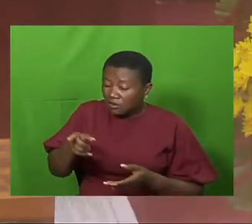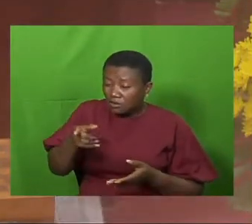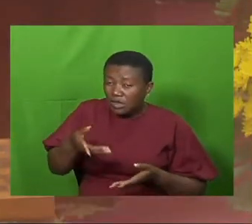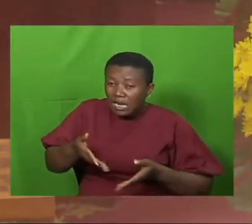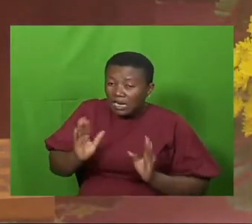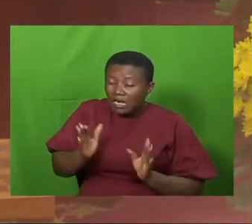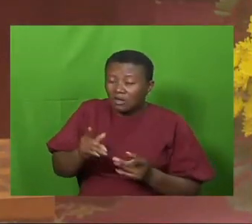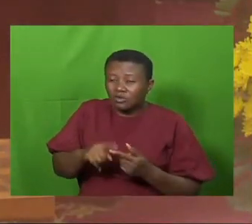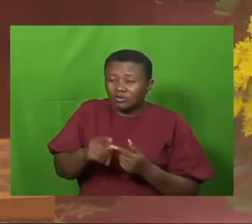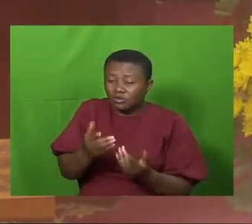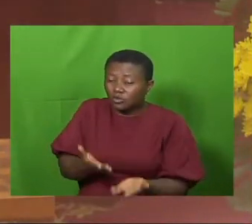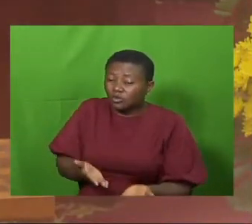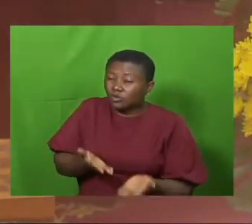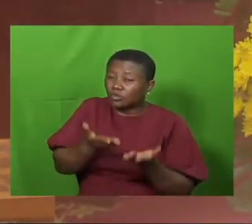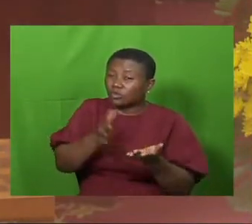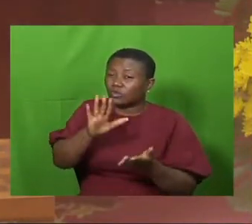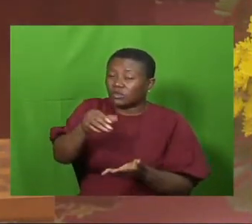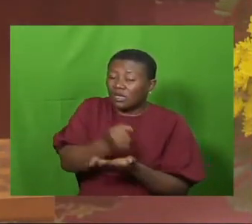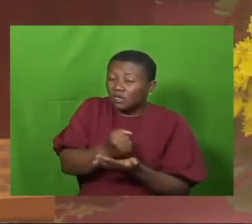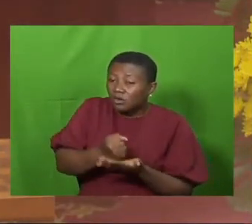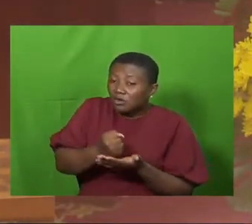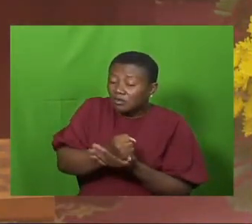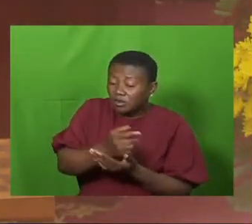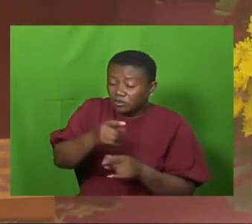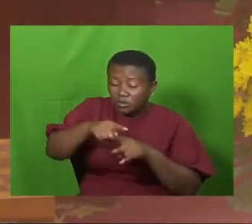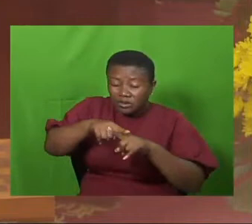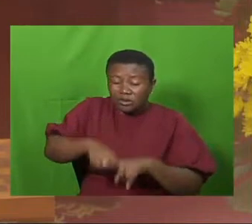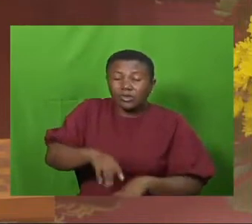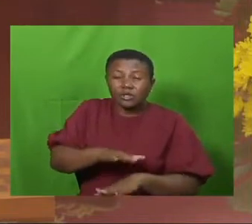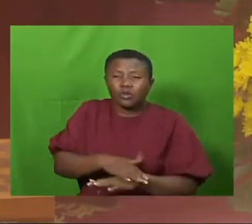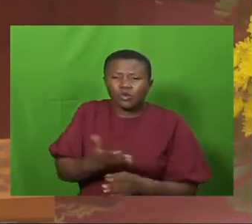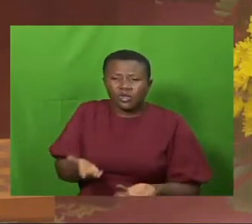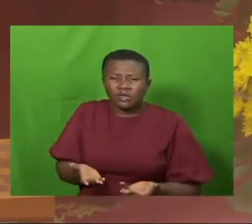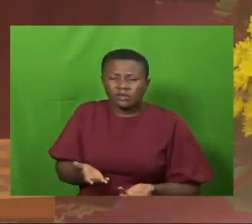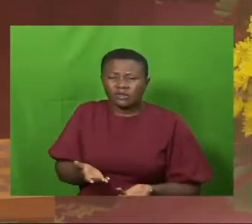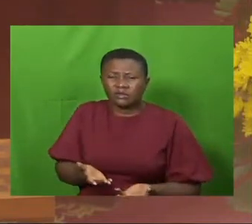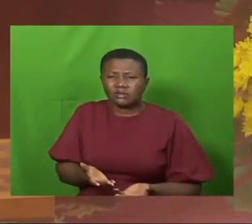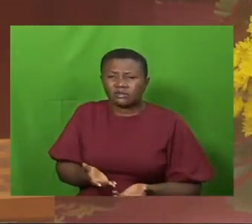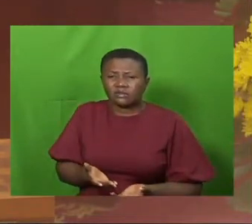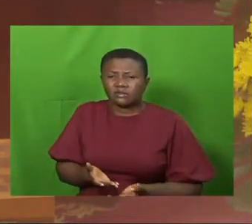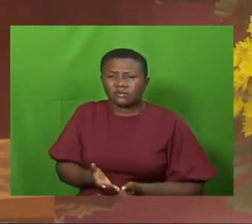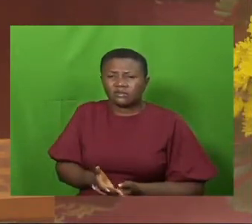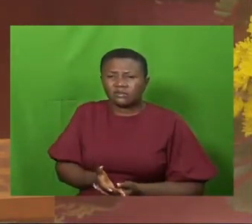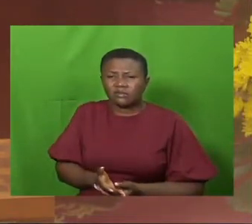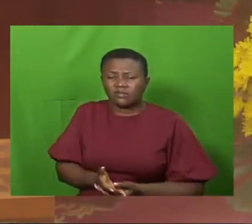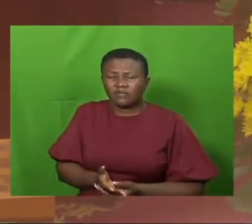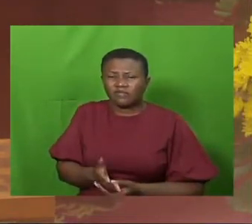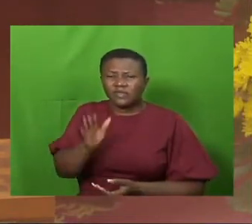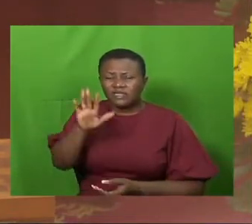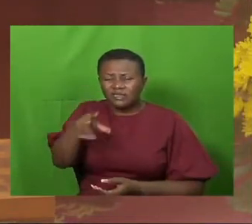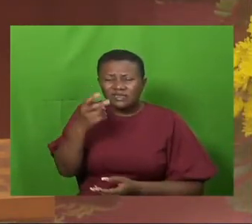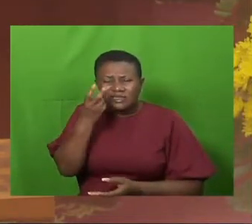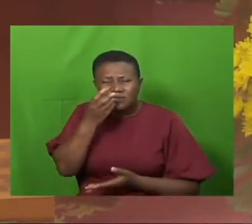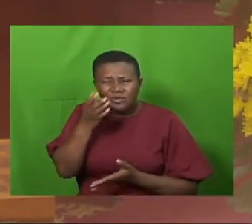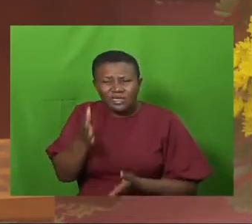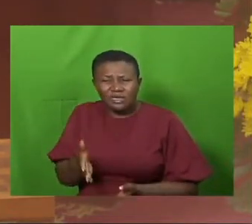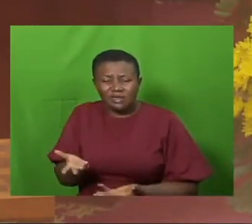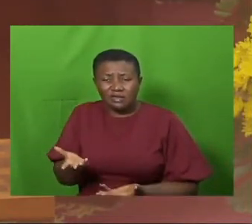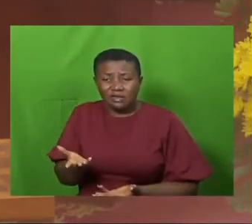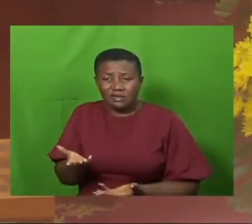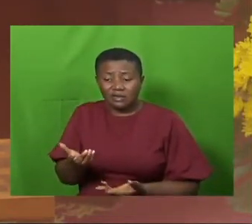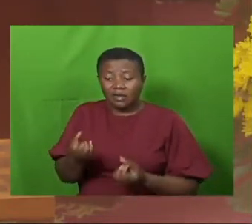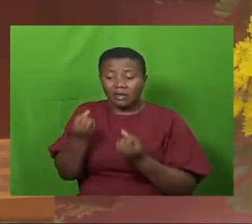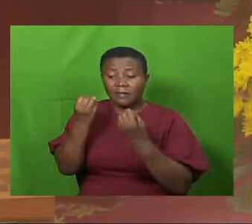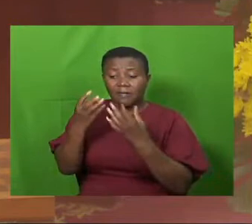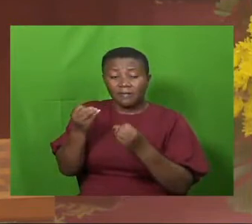your document that you rely on. So I am saying, Mr. Speaker, they should, Mr. Speaker, we've had occasions where